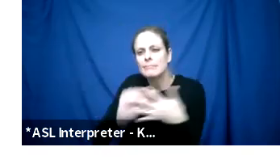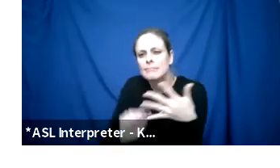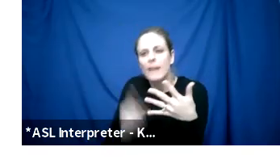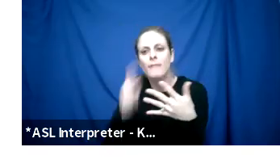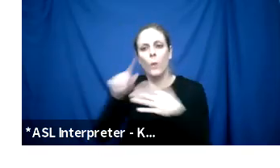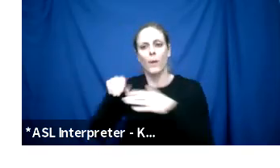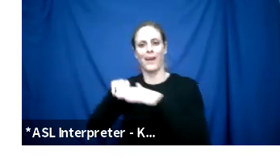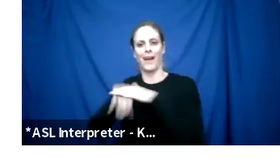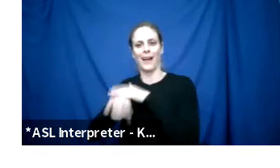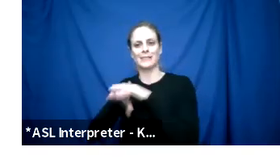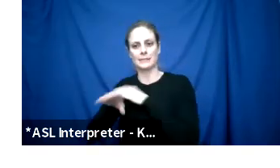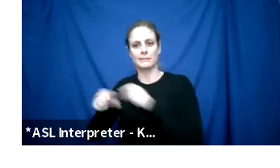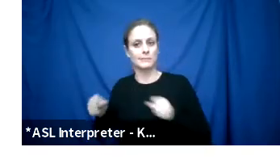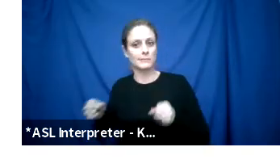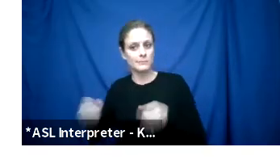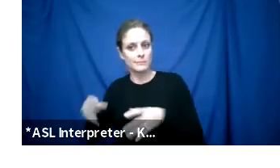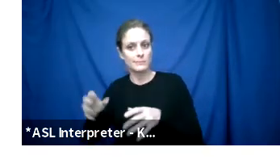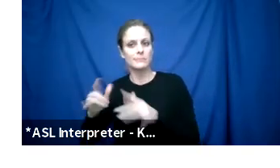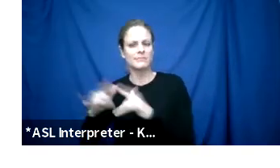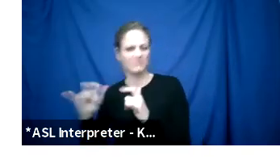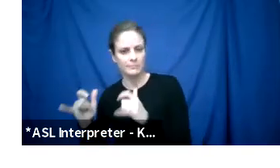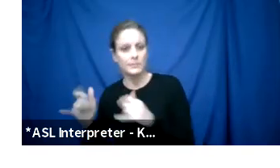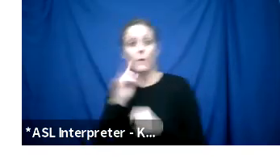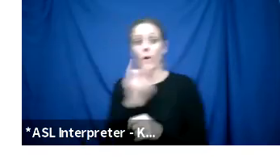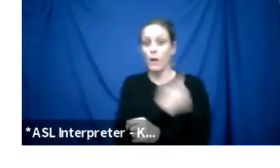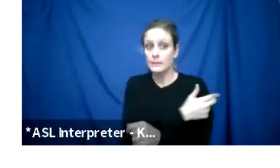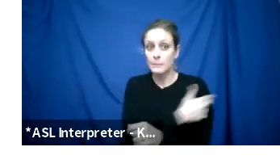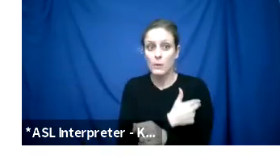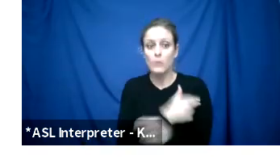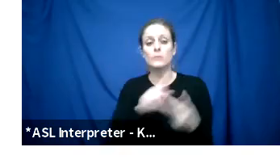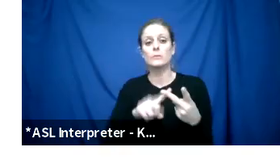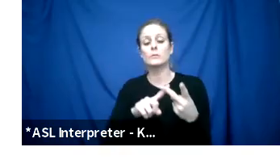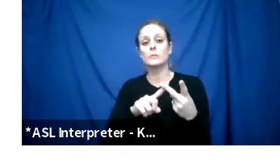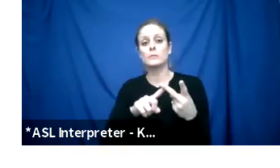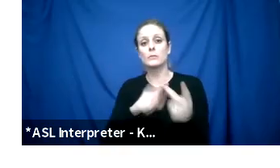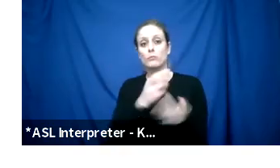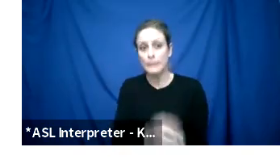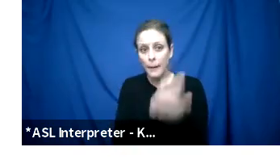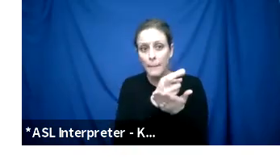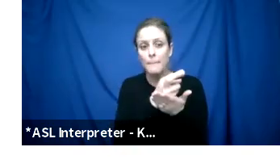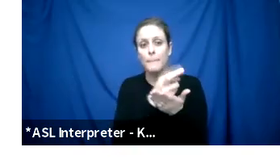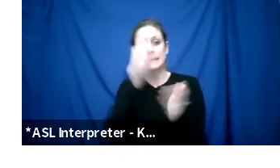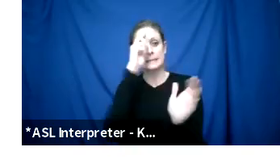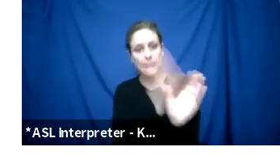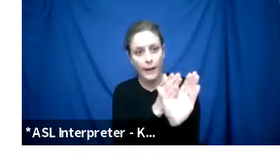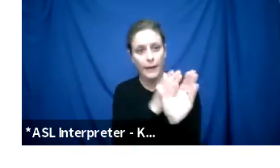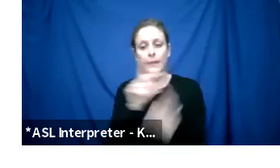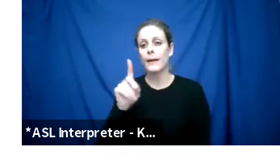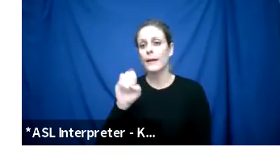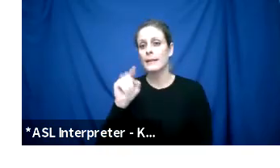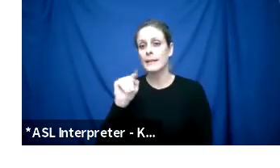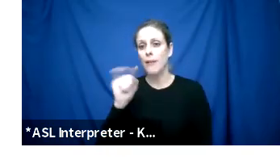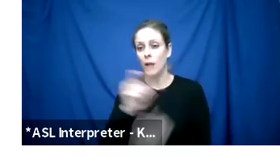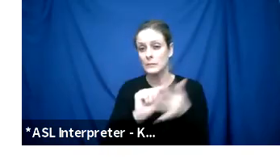for hospitals, rehabilitation facilities, psychiatric facilities, and detoxification facilities, where